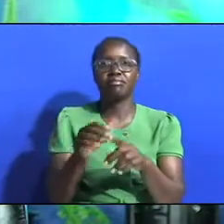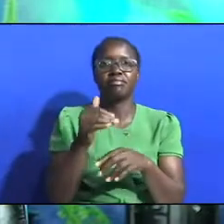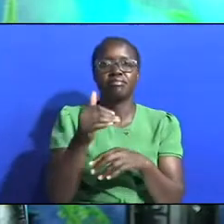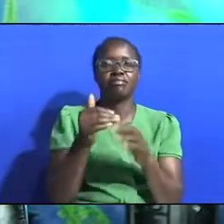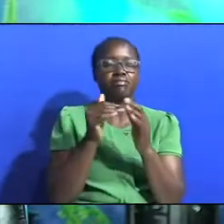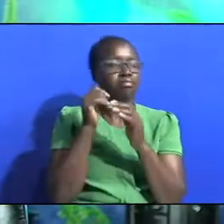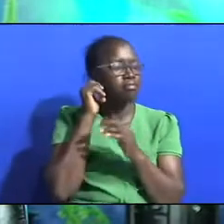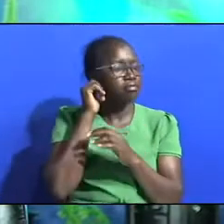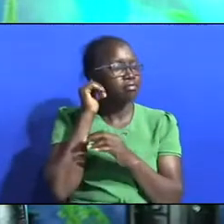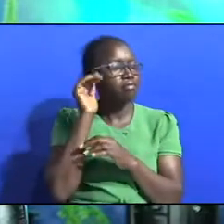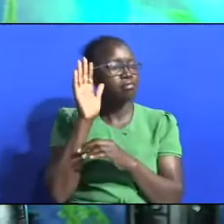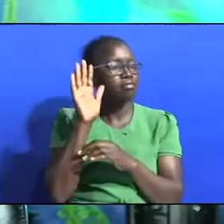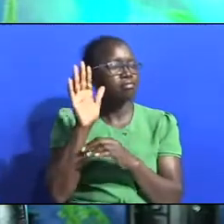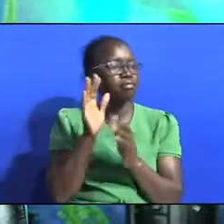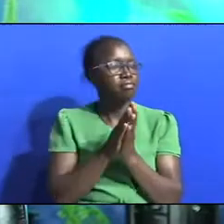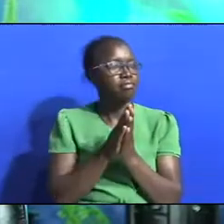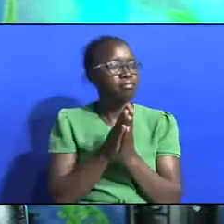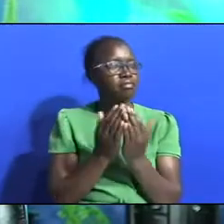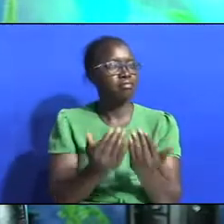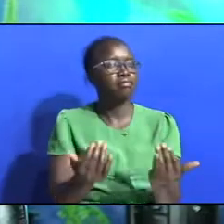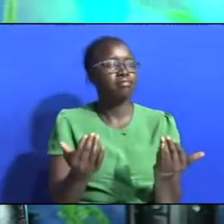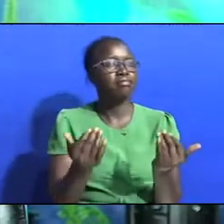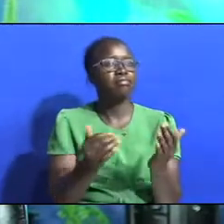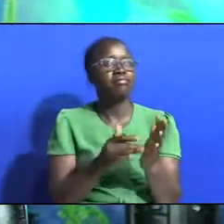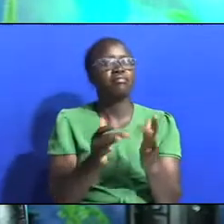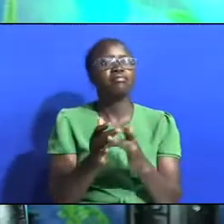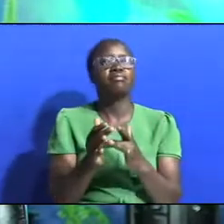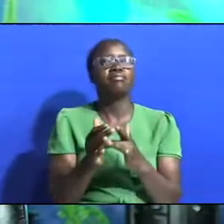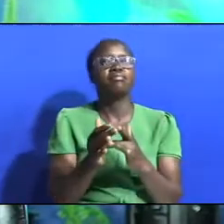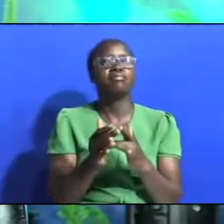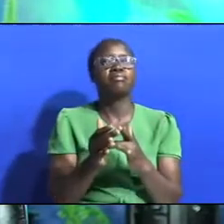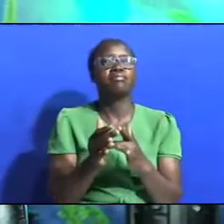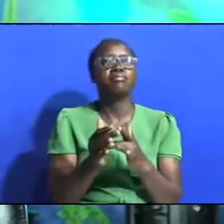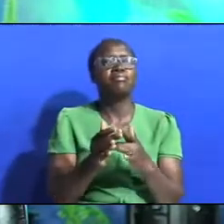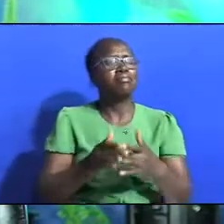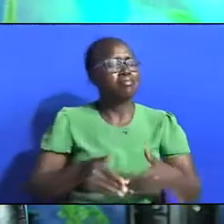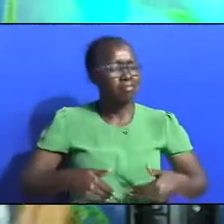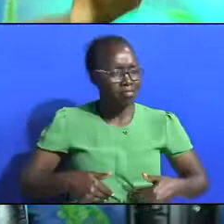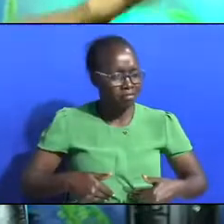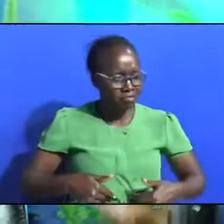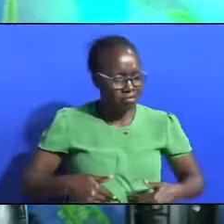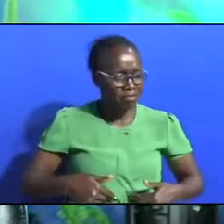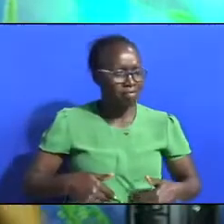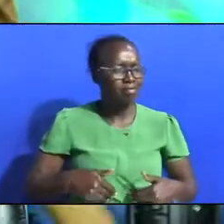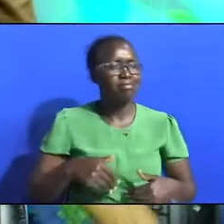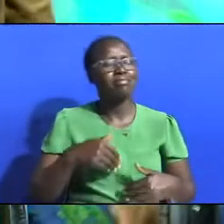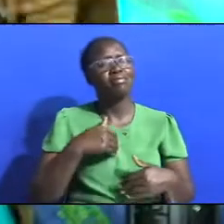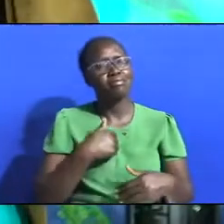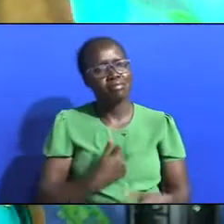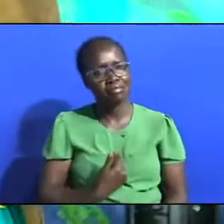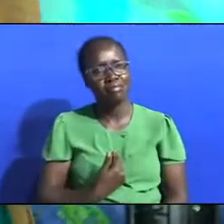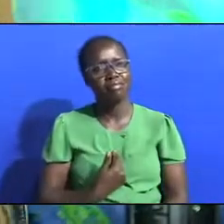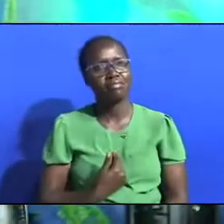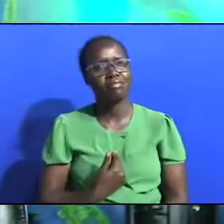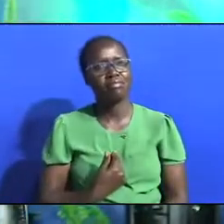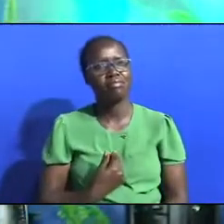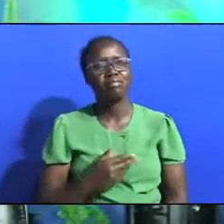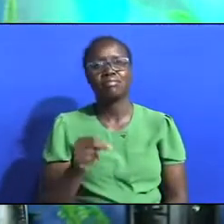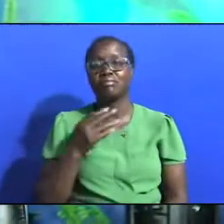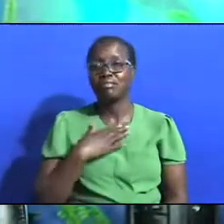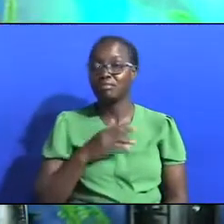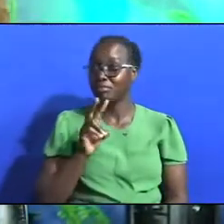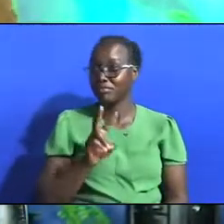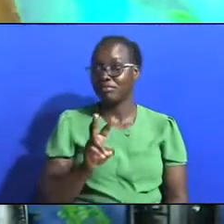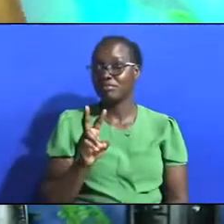him. And now for Jesus, he was hungry, he was tired, and nobody was